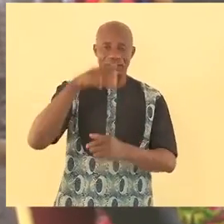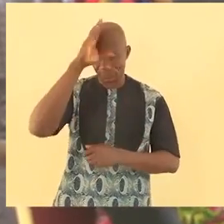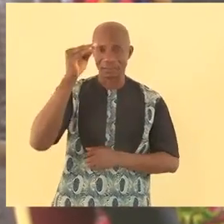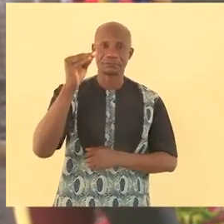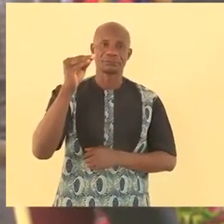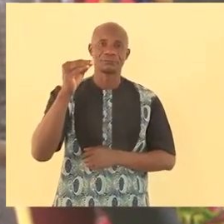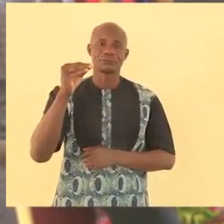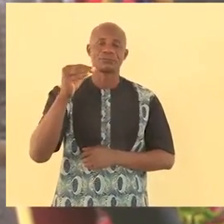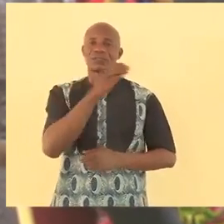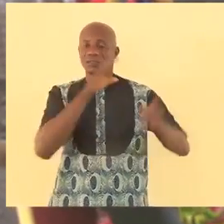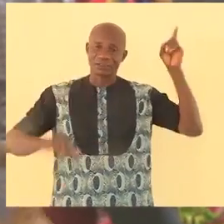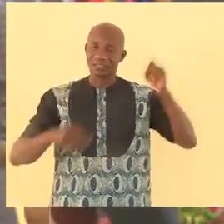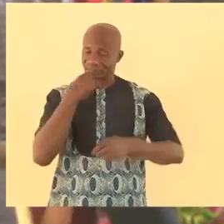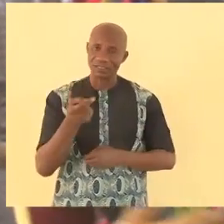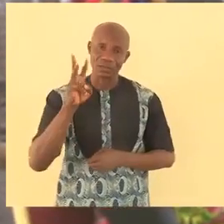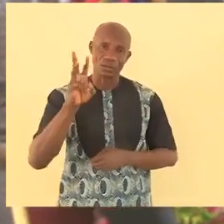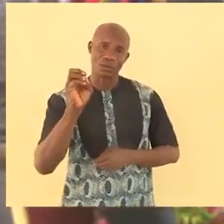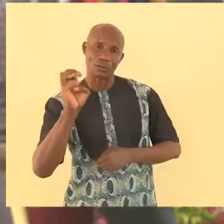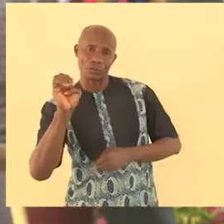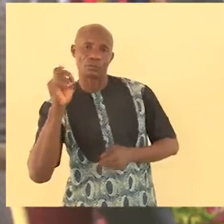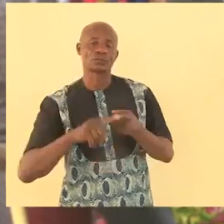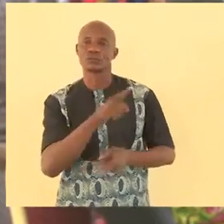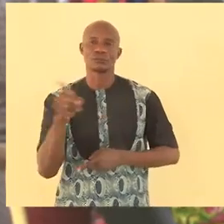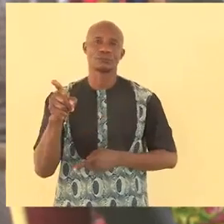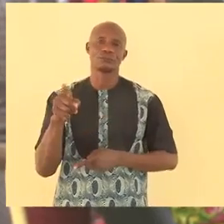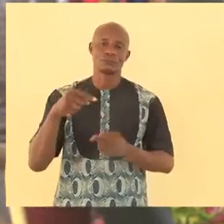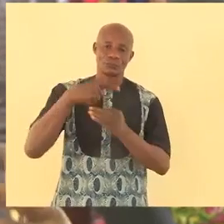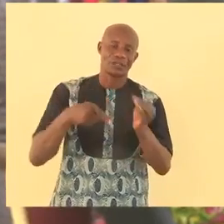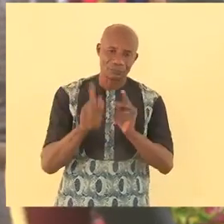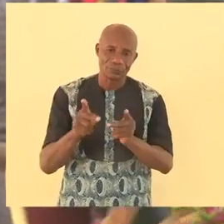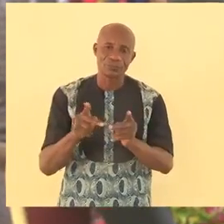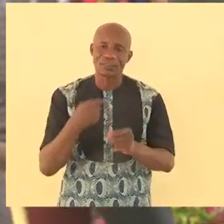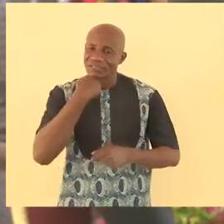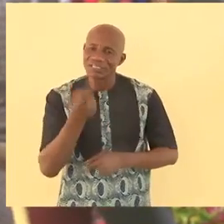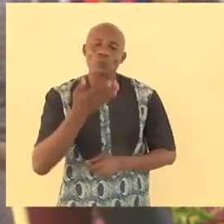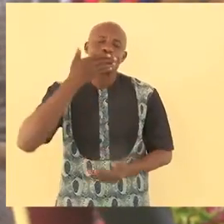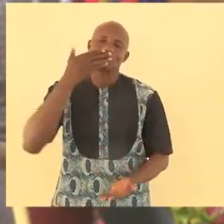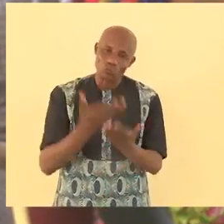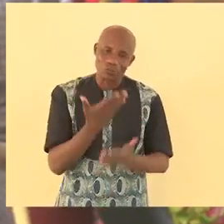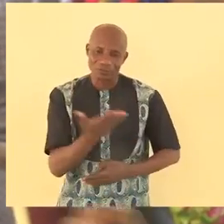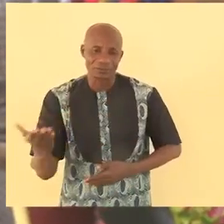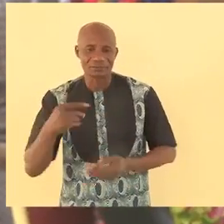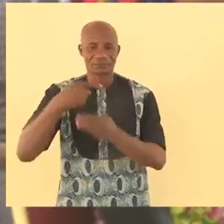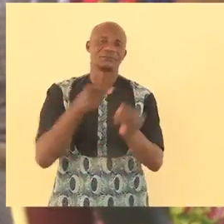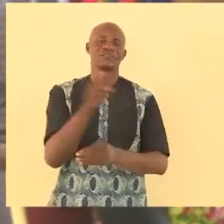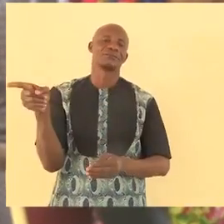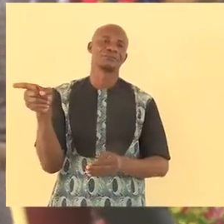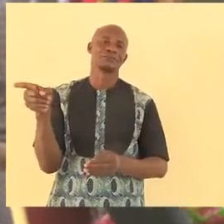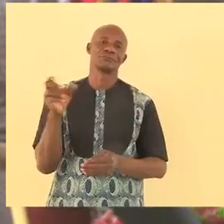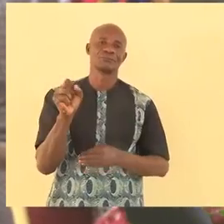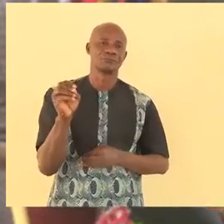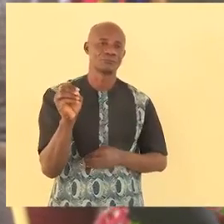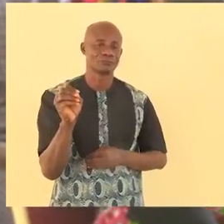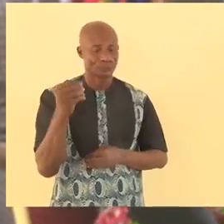trusts in man. And Christ says, woe to you when people, you know, speak good things about you, when people do things, when people hail